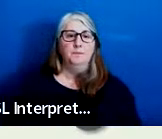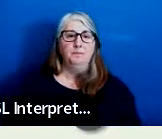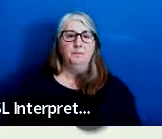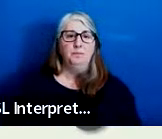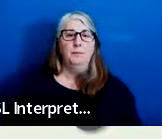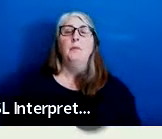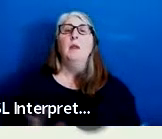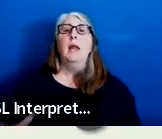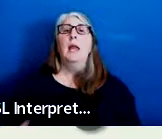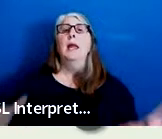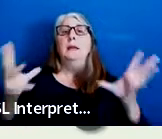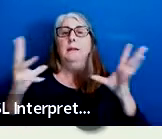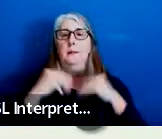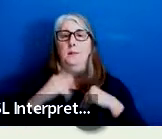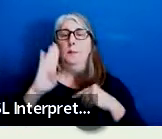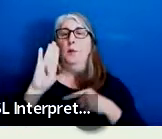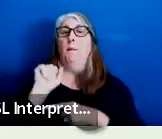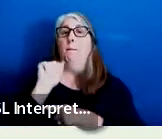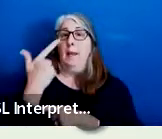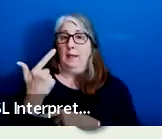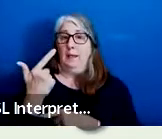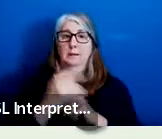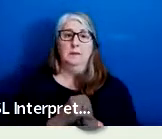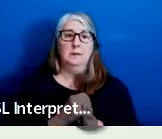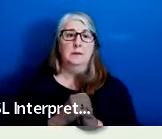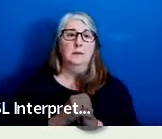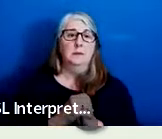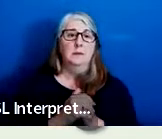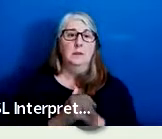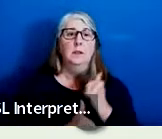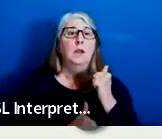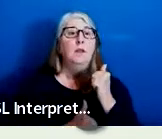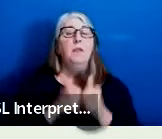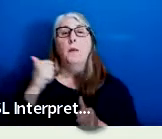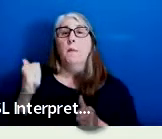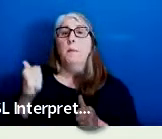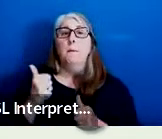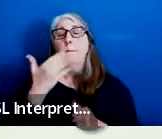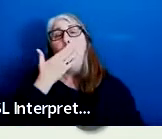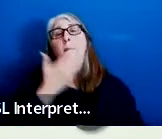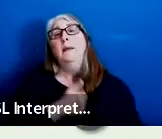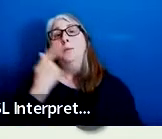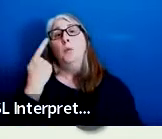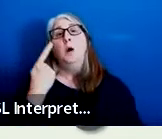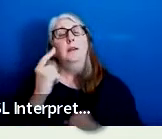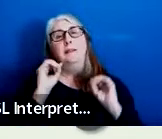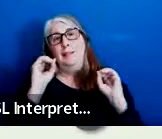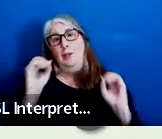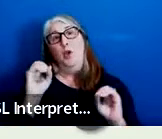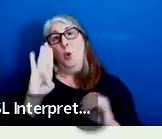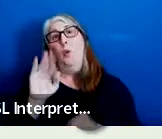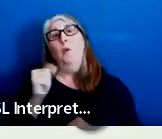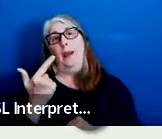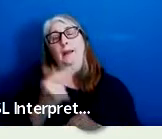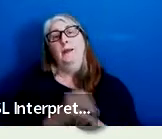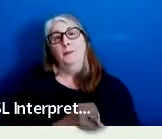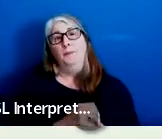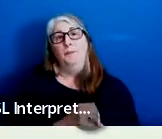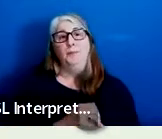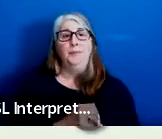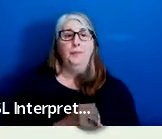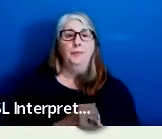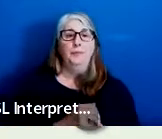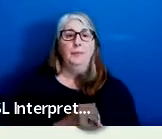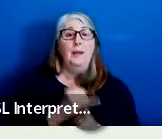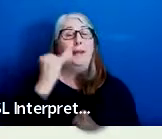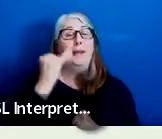Acceptable compostable bags. The most sustainable option is to not use a compostable liner or bag.